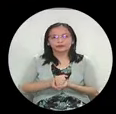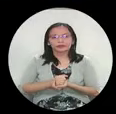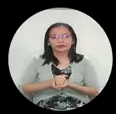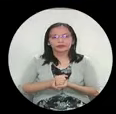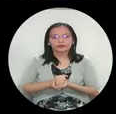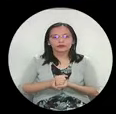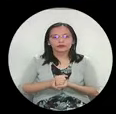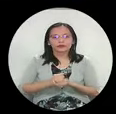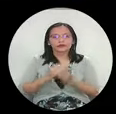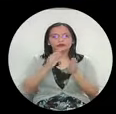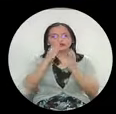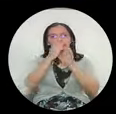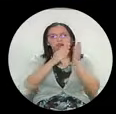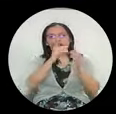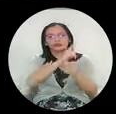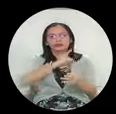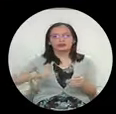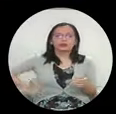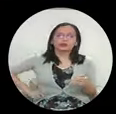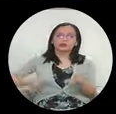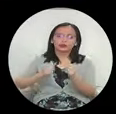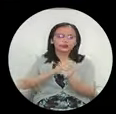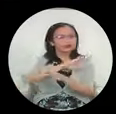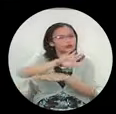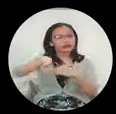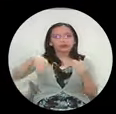what? Humility